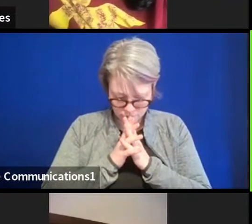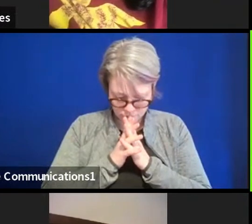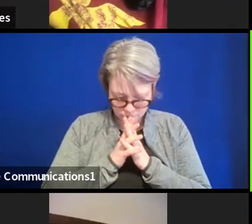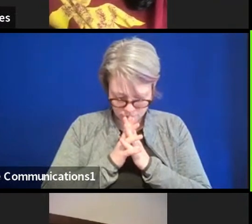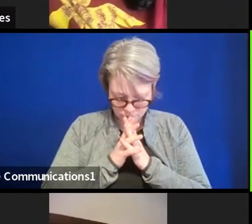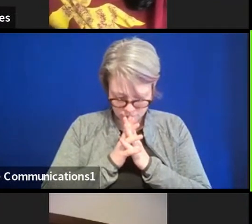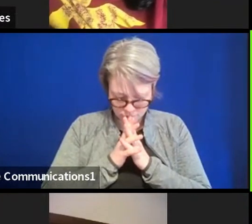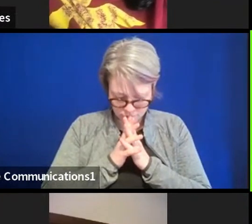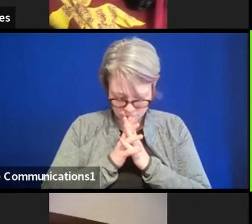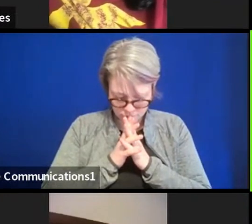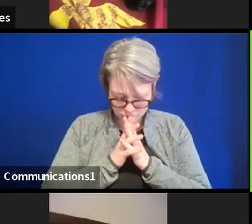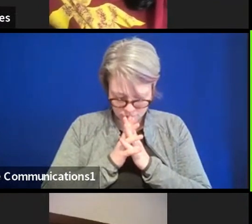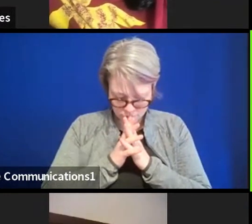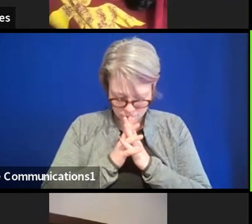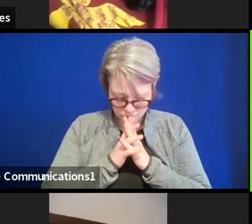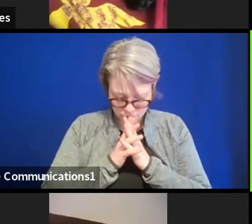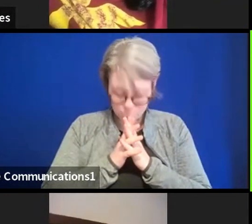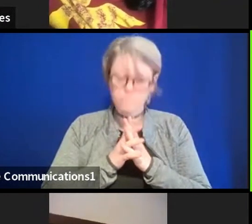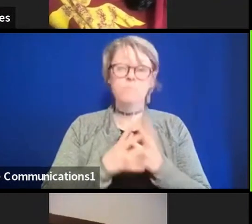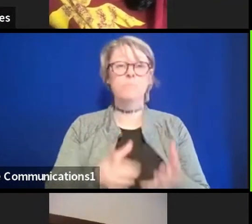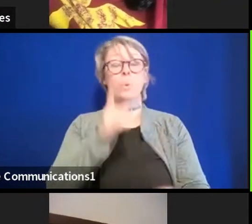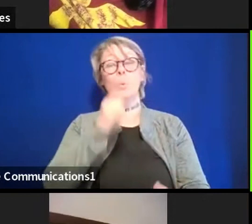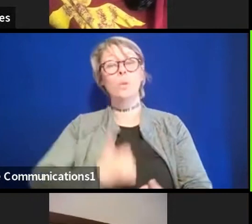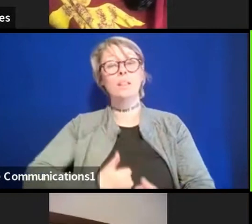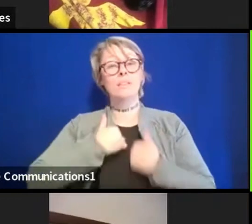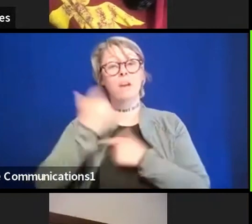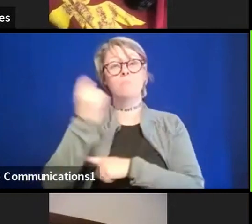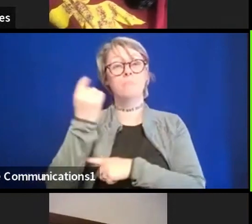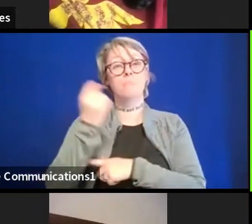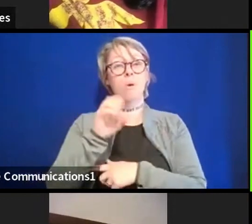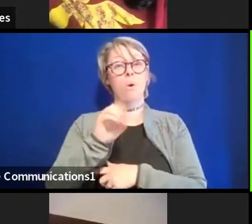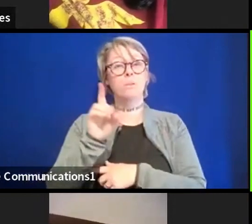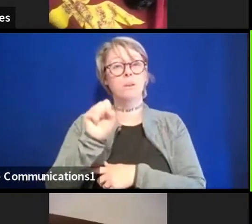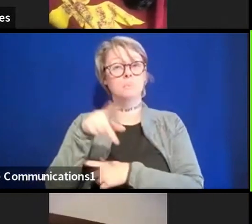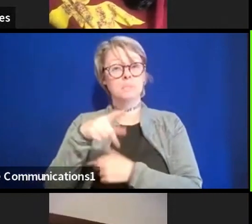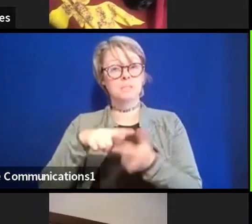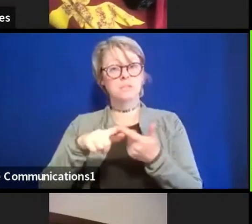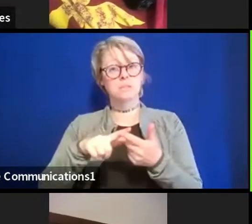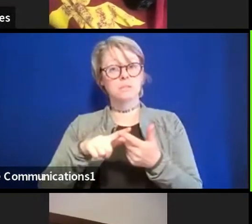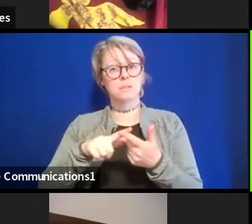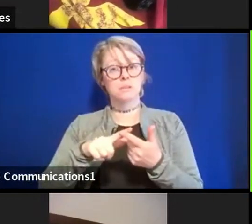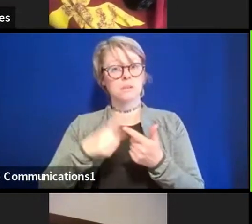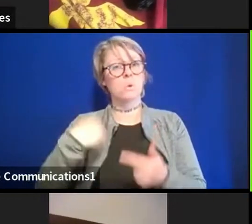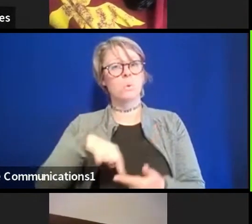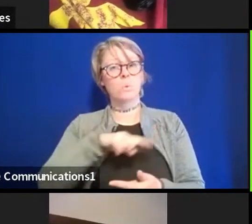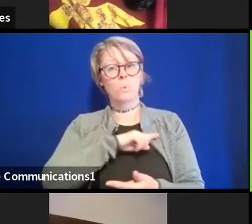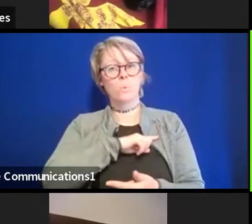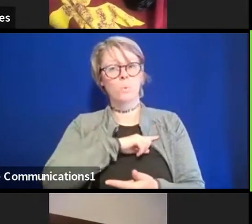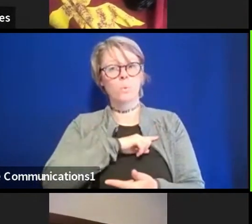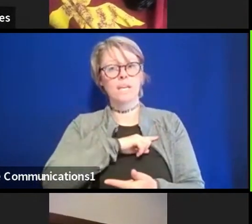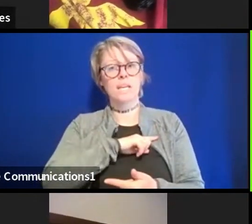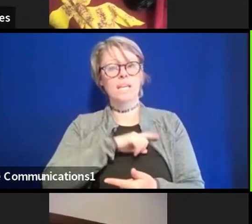definitely for people that are living on ODSP and stuck in market rents, we need our tax rate raised